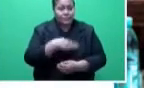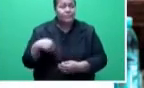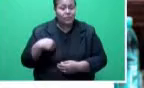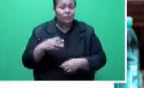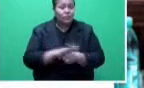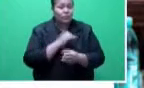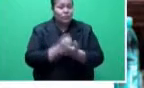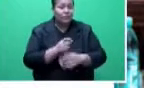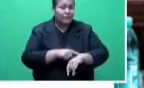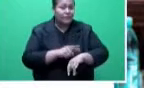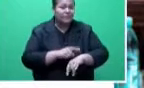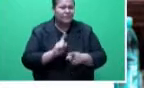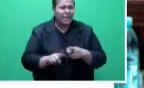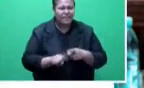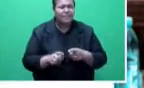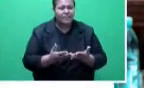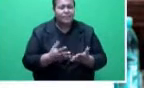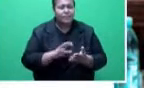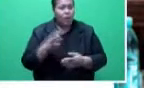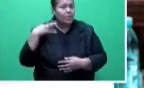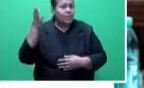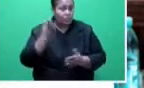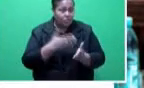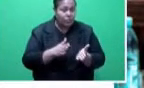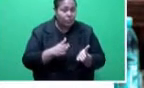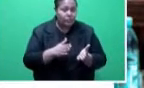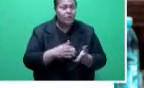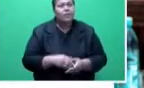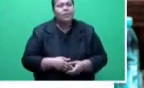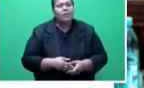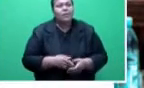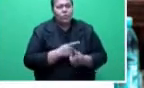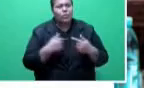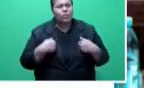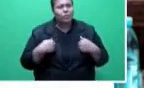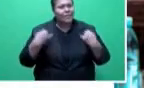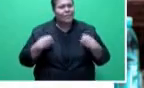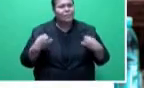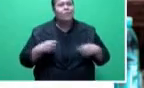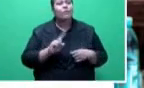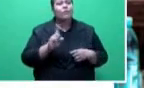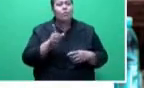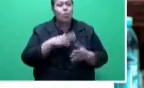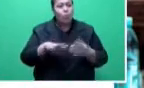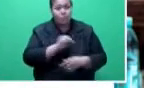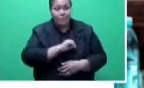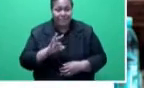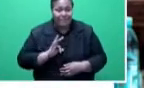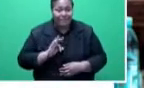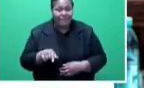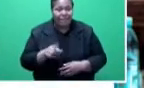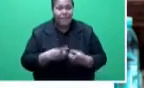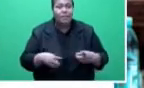for applications, has strategically implemented out-of-station processing, whereby officers from the